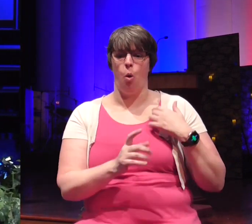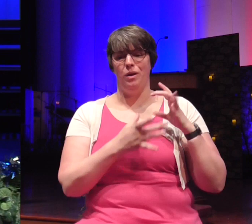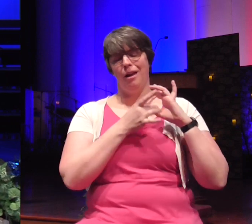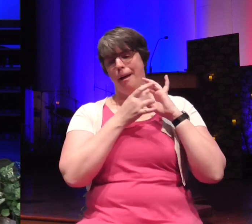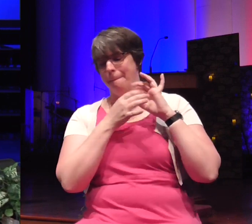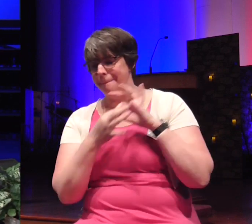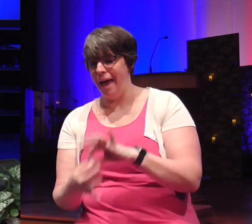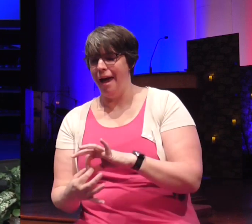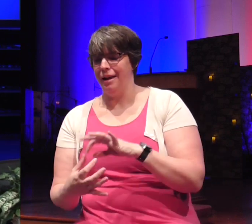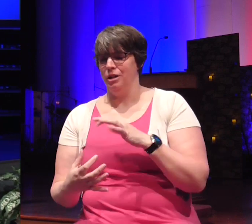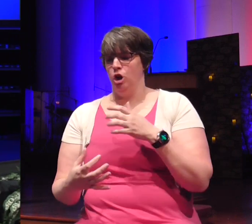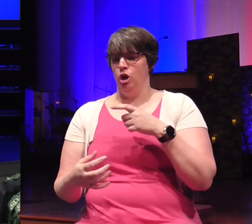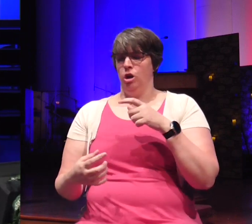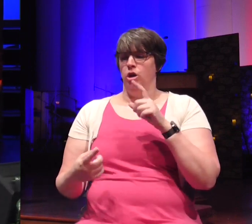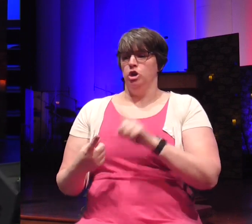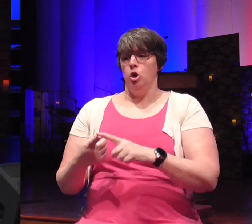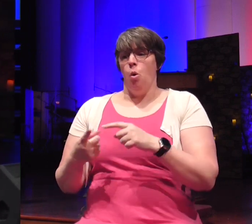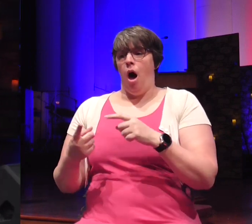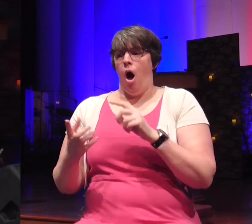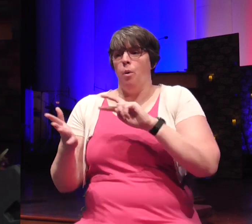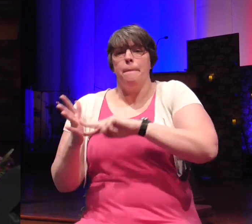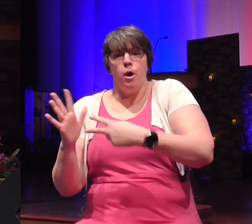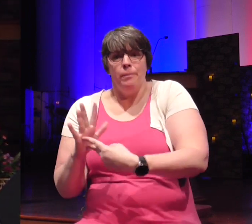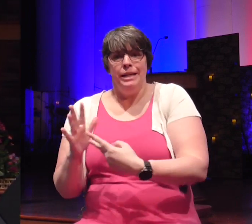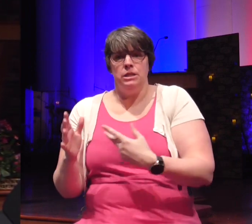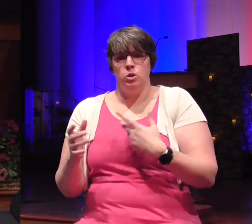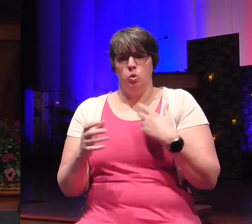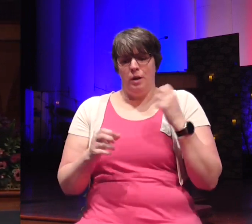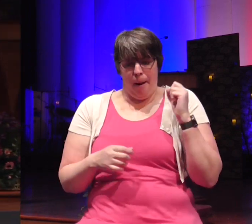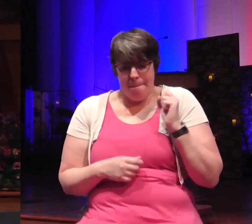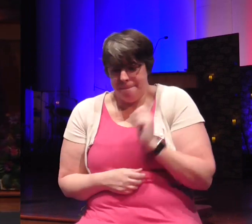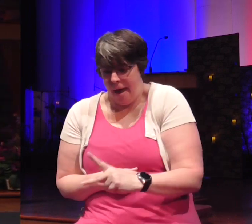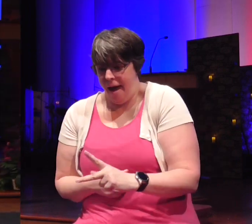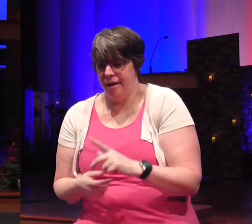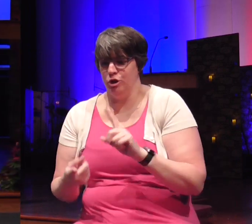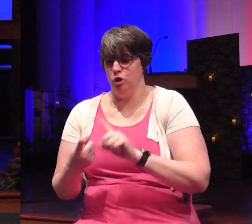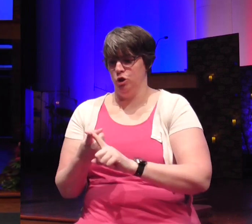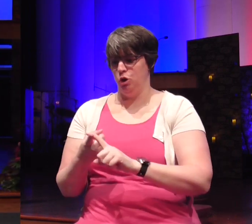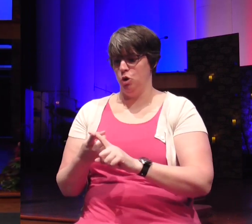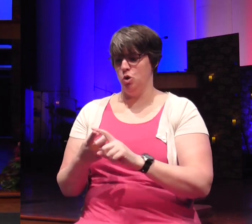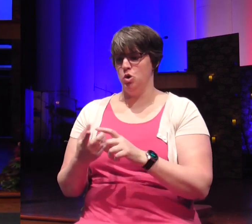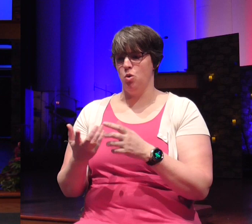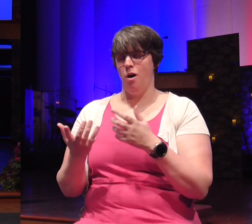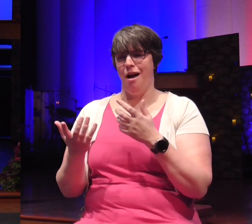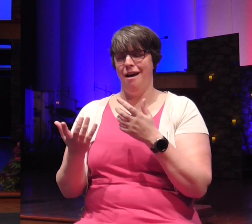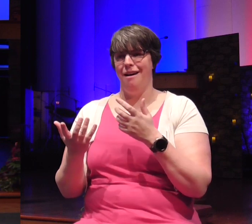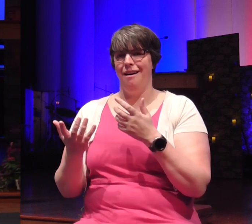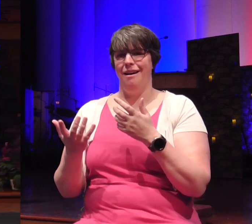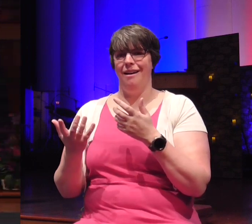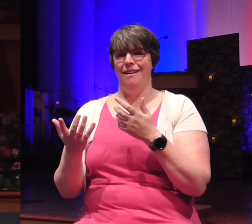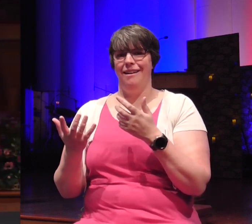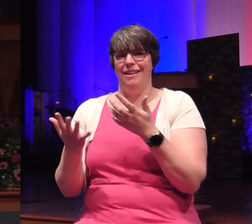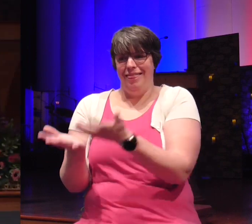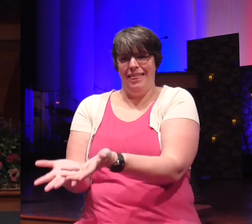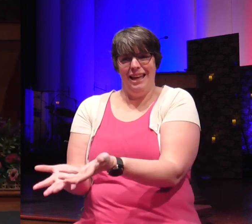purposes, for what matters to us. That's where we gain the gift of courage to go ahead and do it